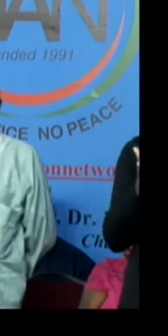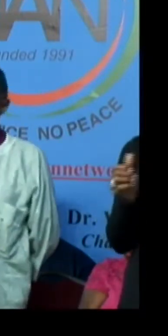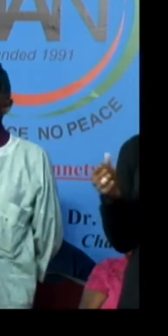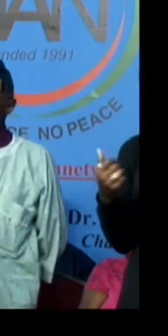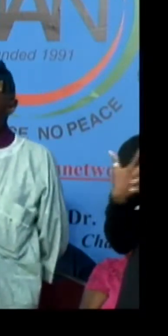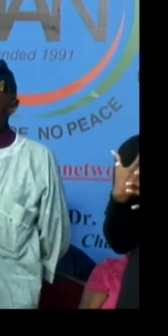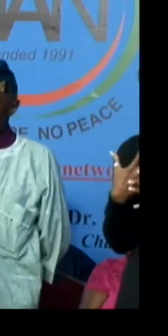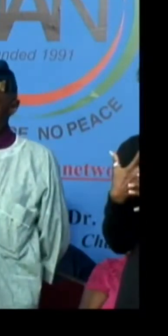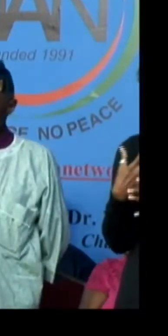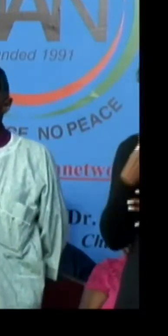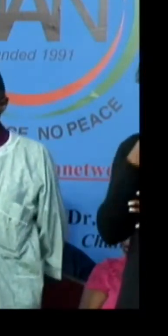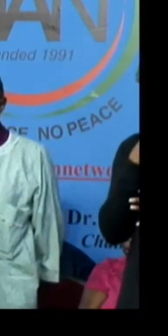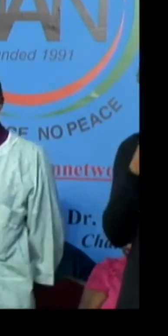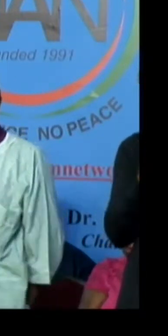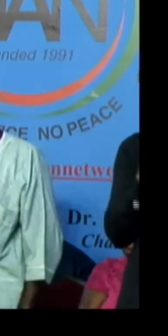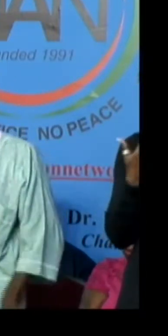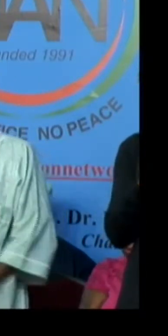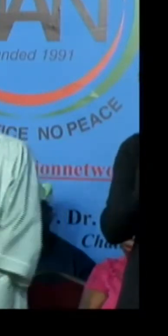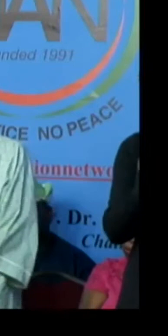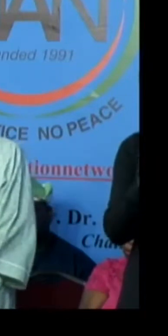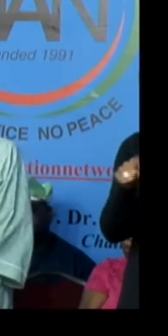stories.